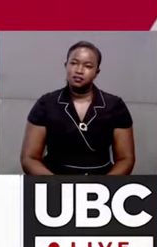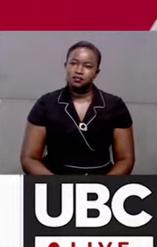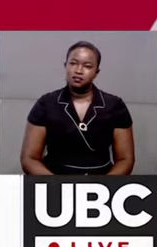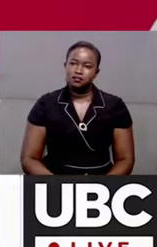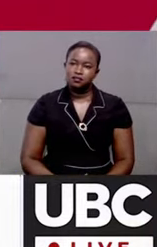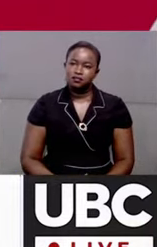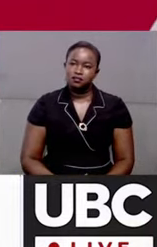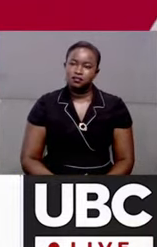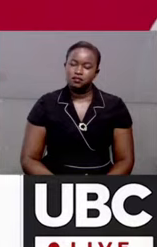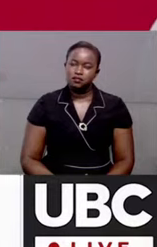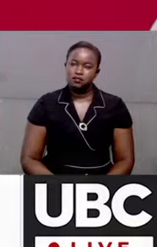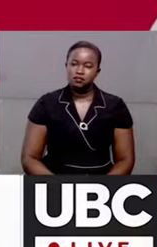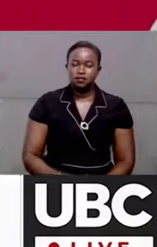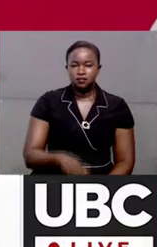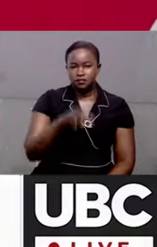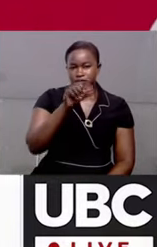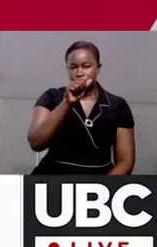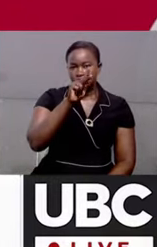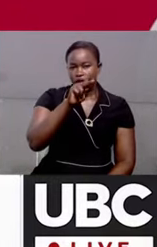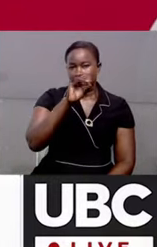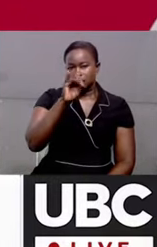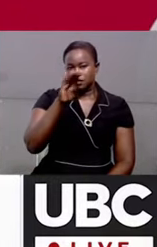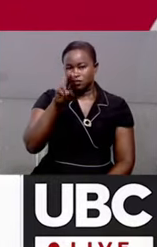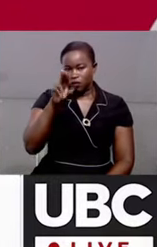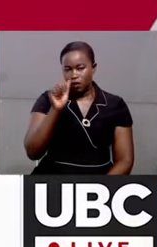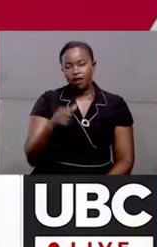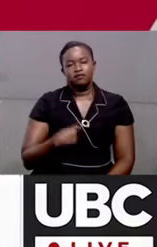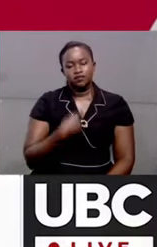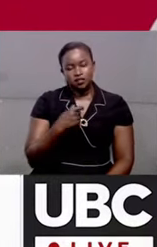Hoima. Akibua has already been visited